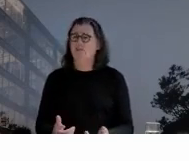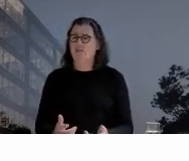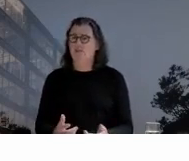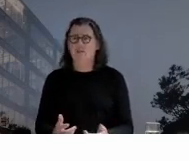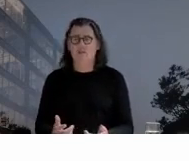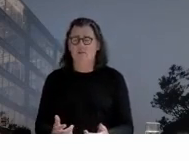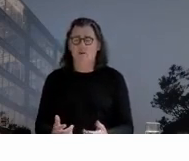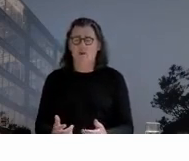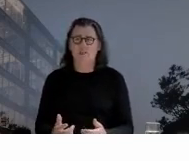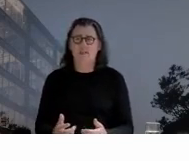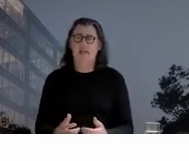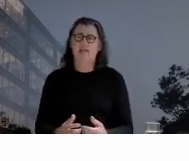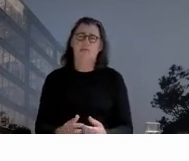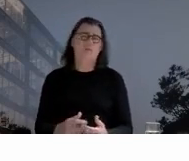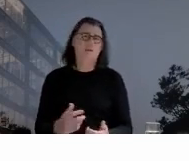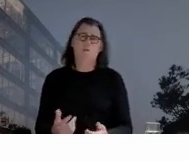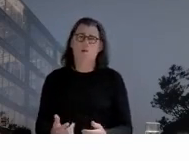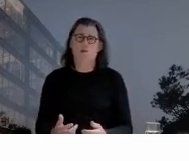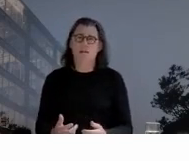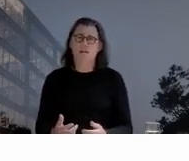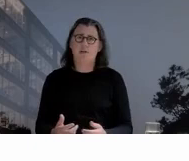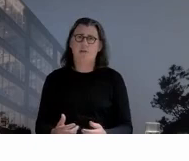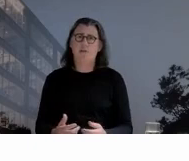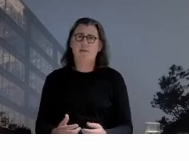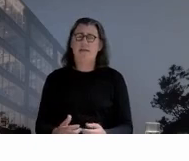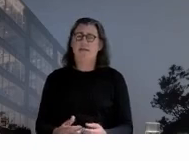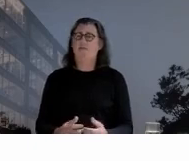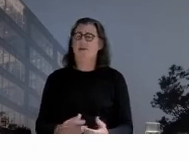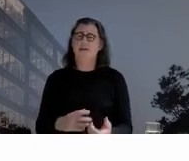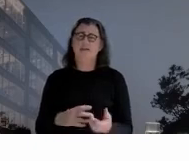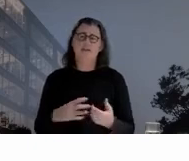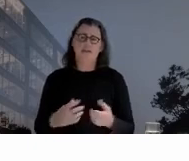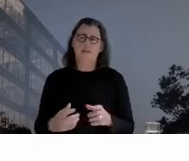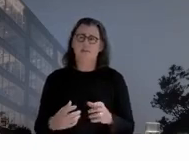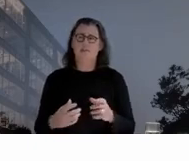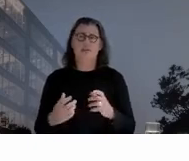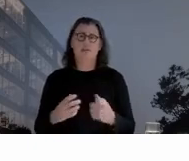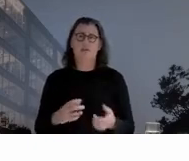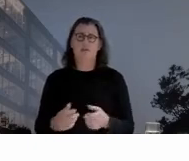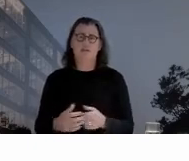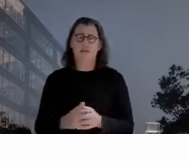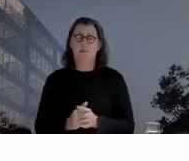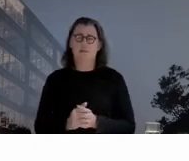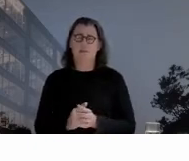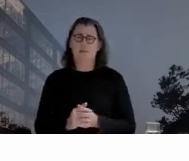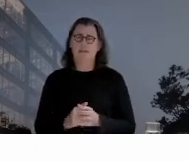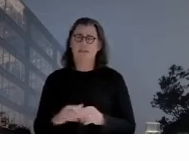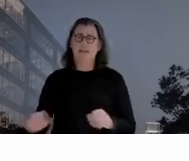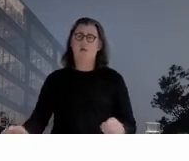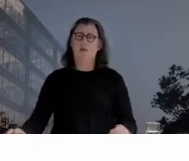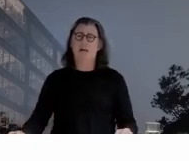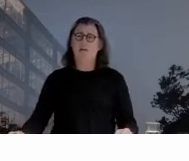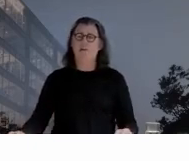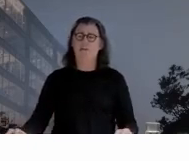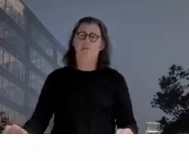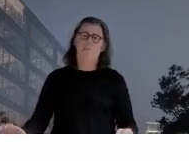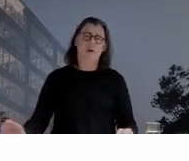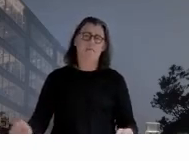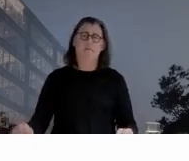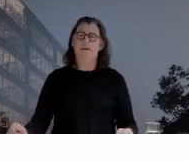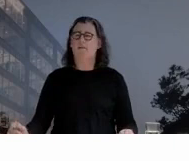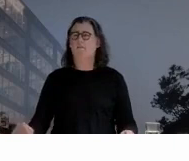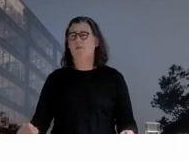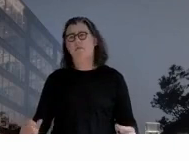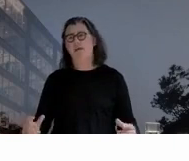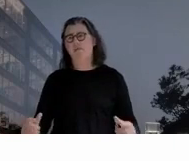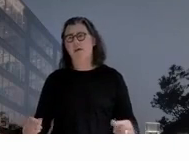the definition of the overall aesthetic, the window wall ratio, defining the systems that are used within the building. That all happens in the